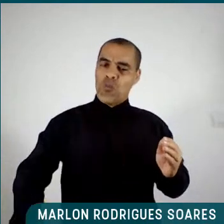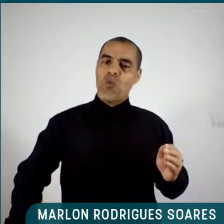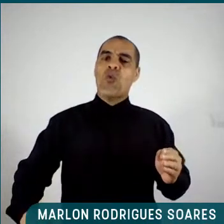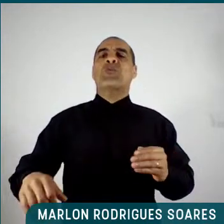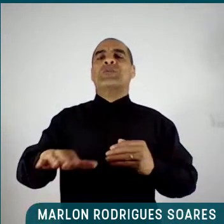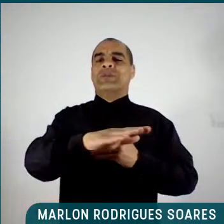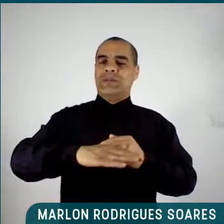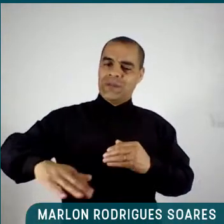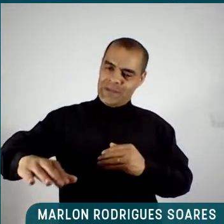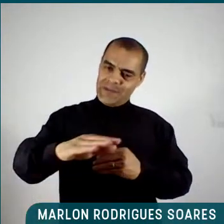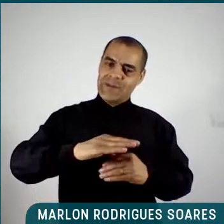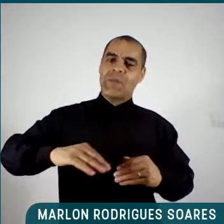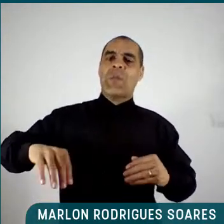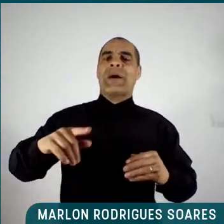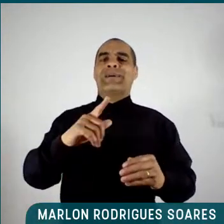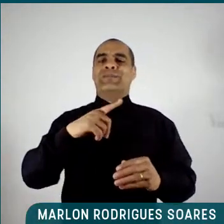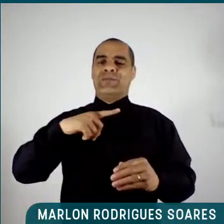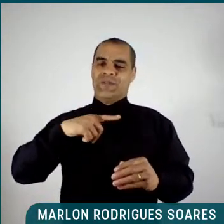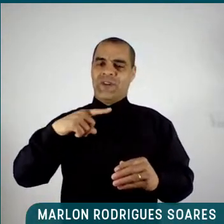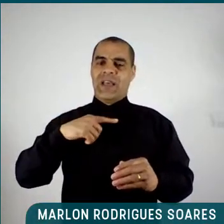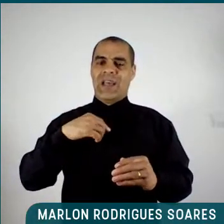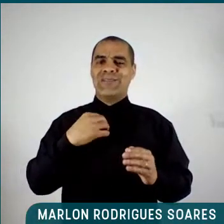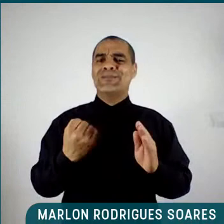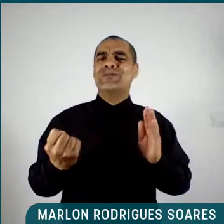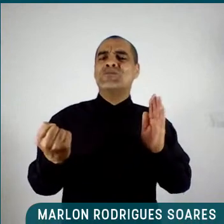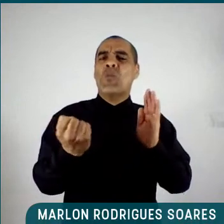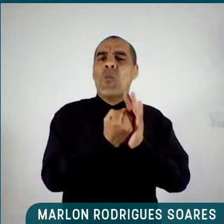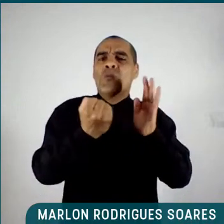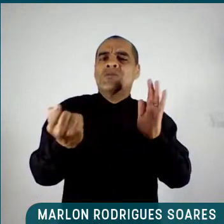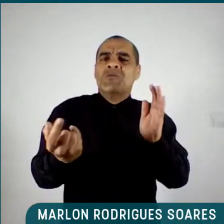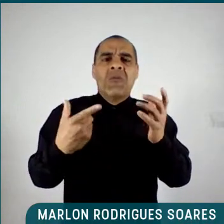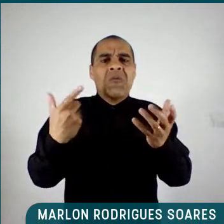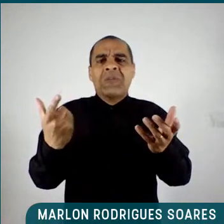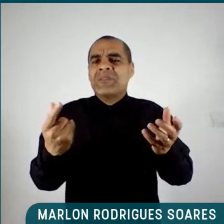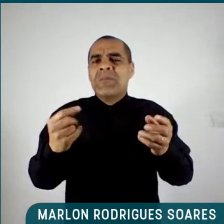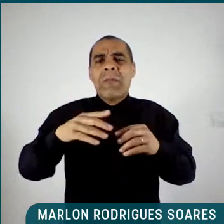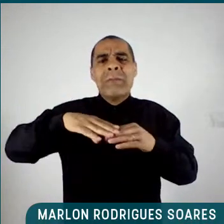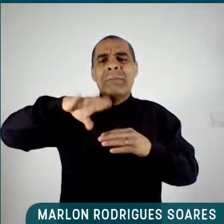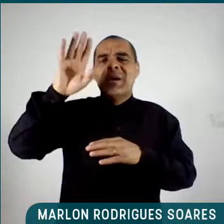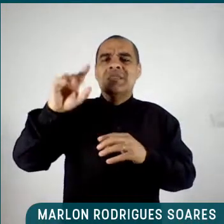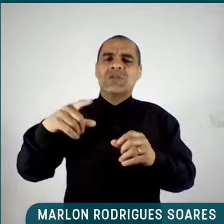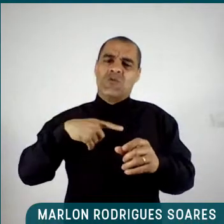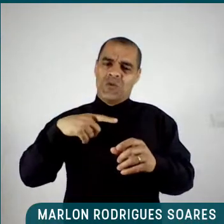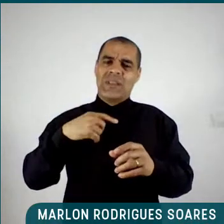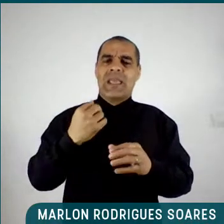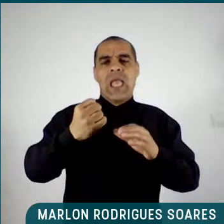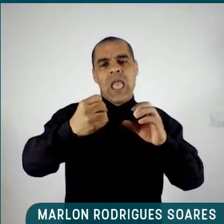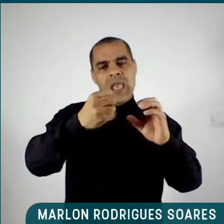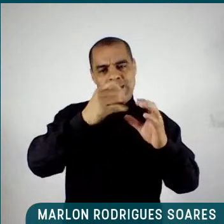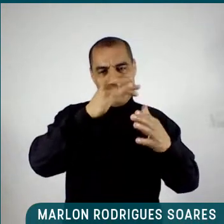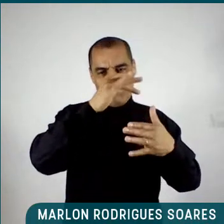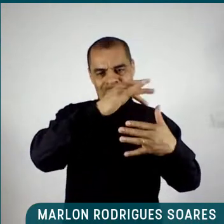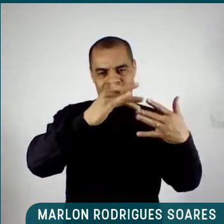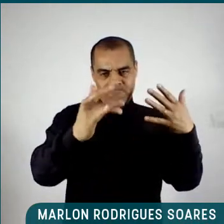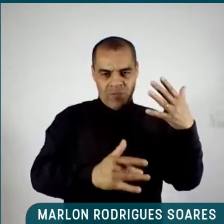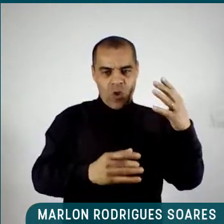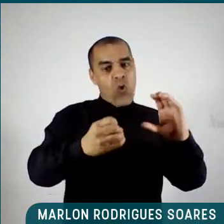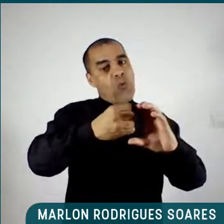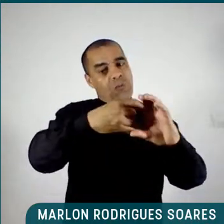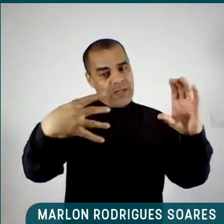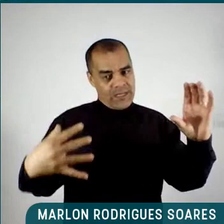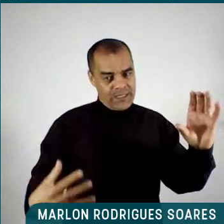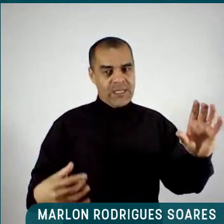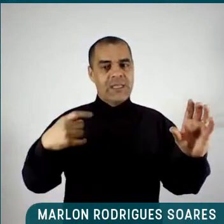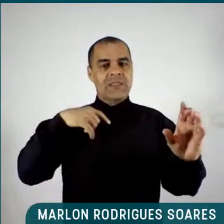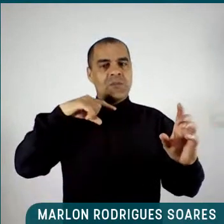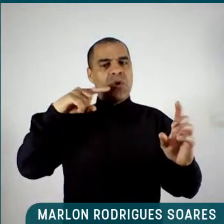live between the public and private space, this is an exogenic shock that has